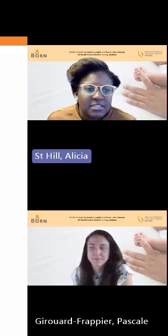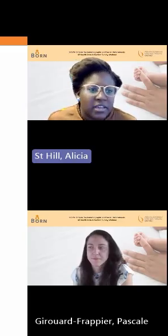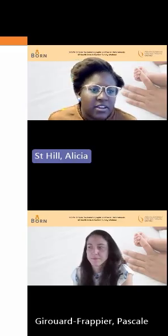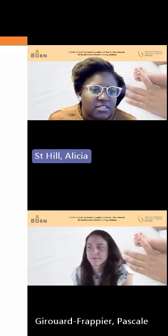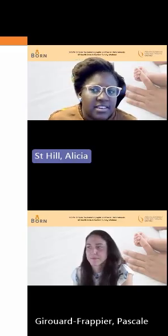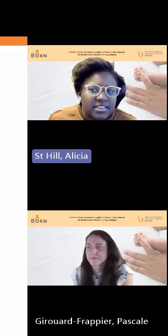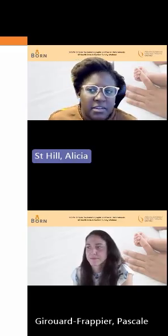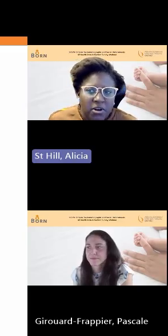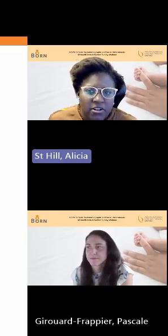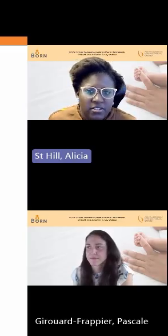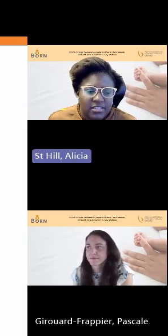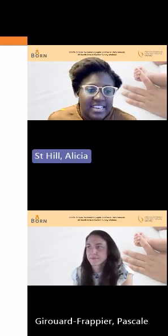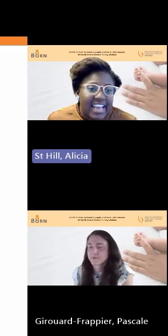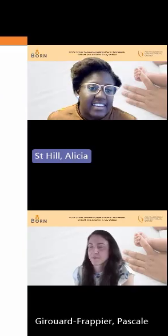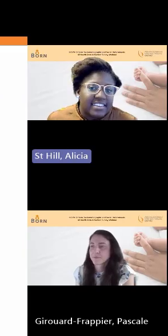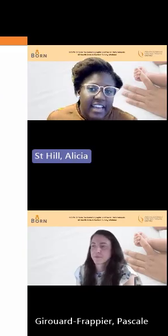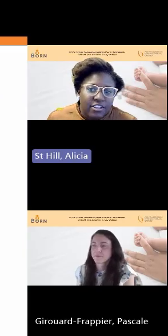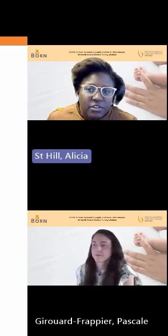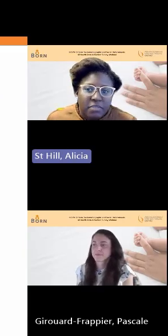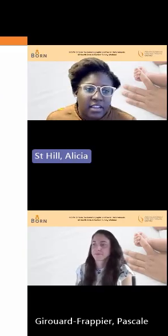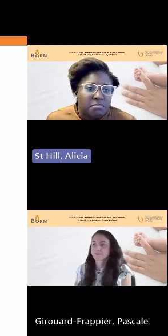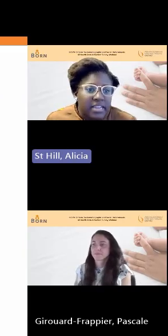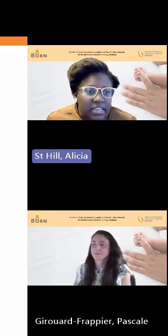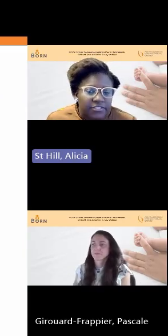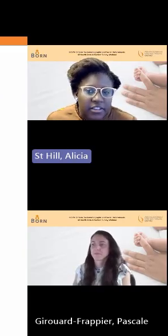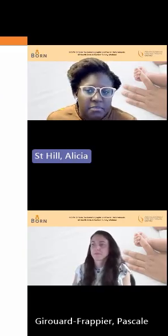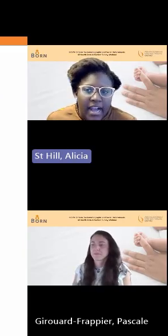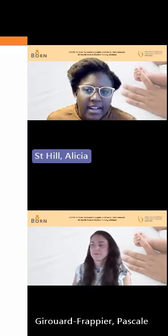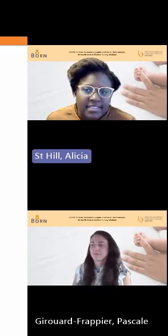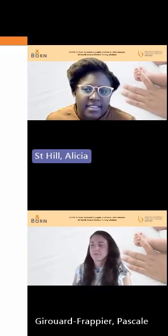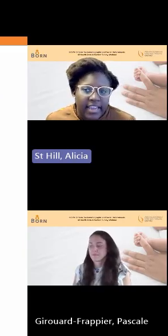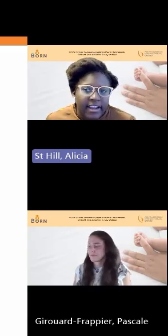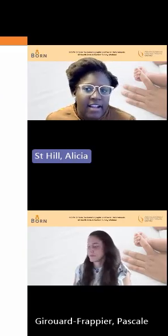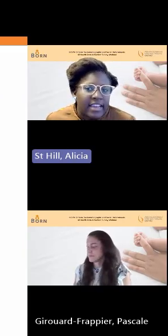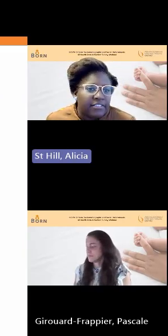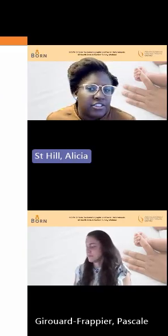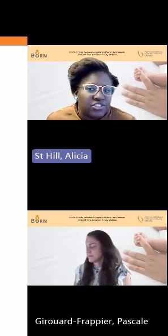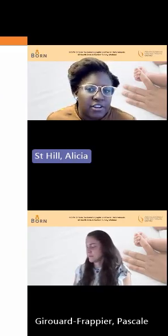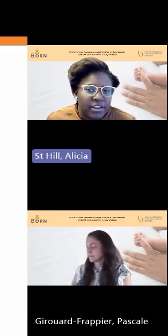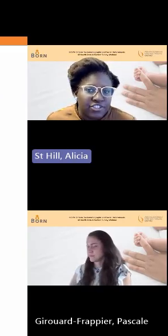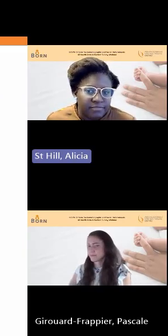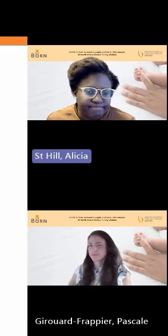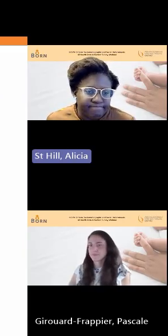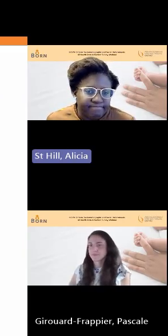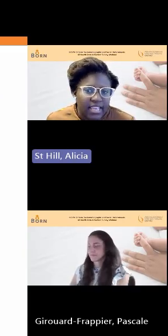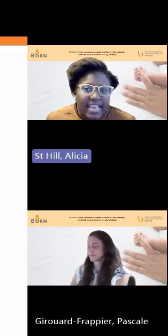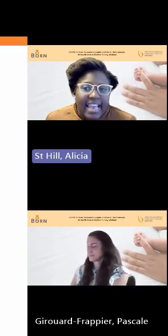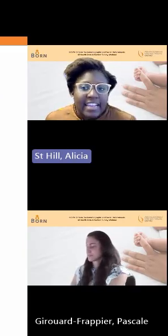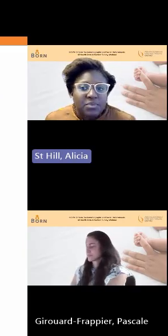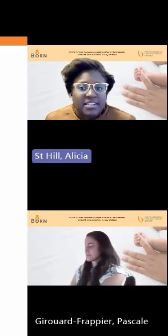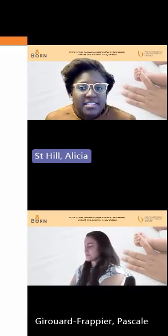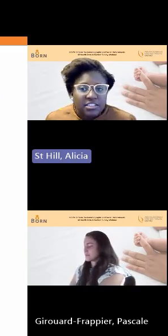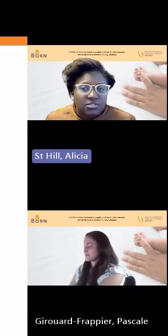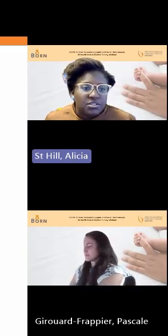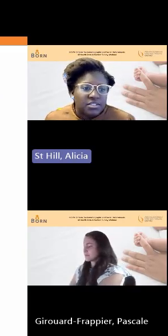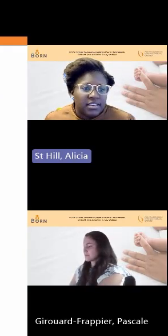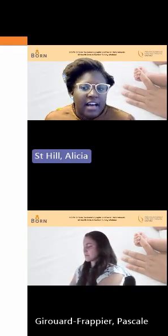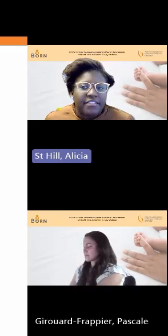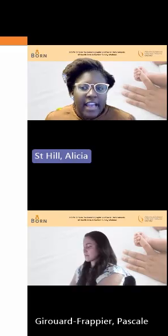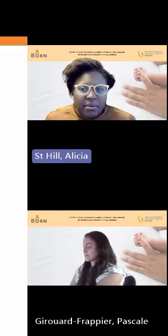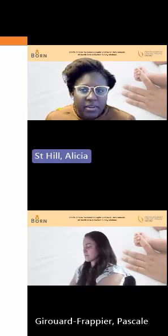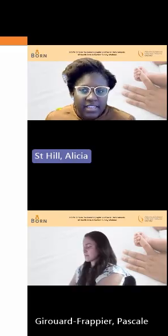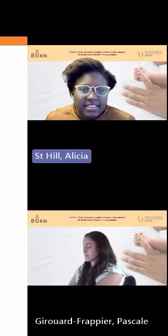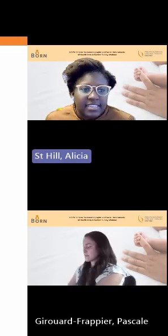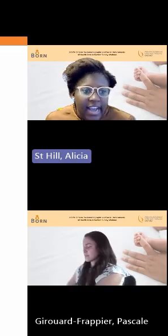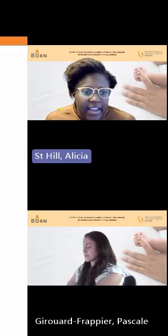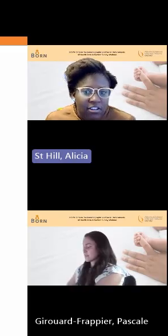researchers, policymakers, and data partners. And together we've made meaningful impacts in care and evidence generation. And as we continue using